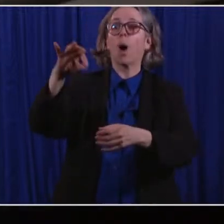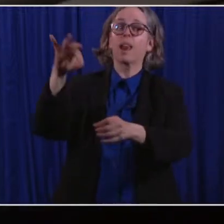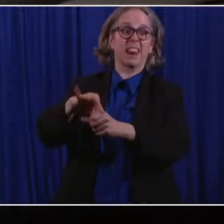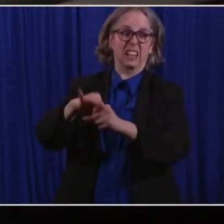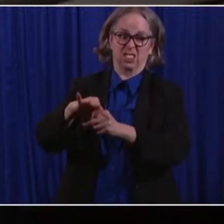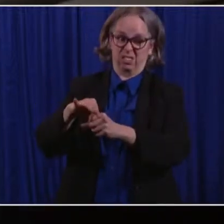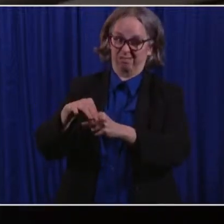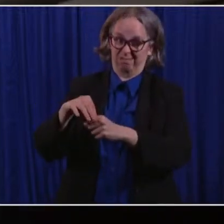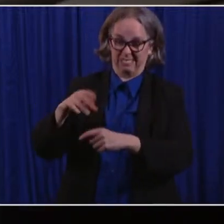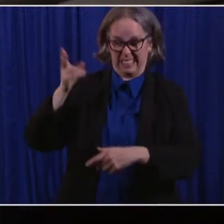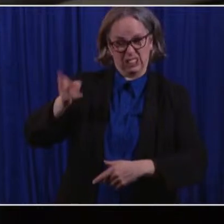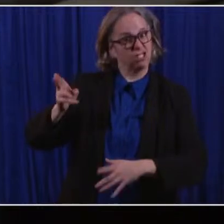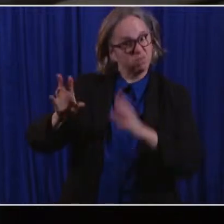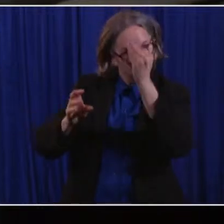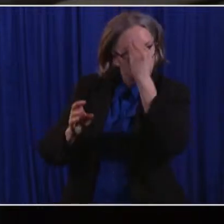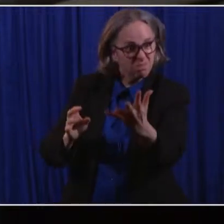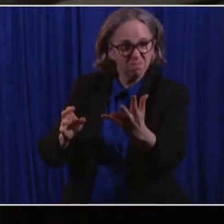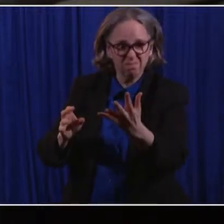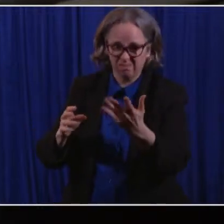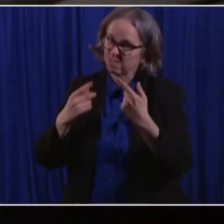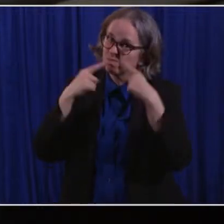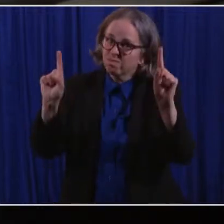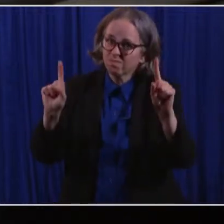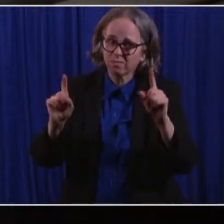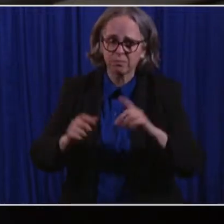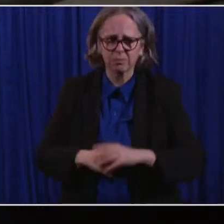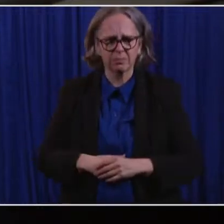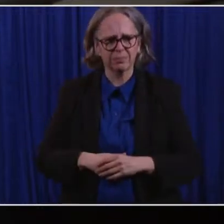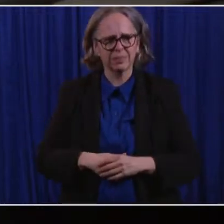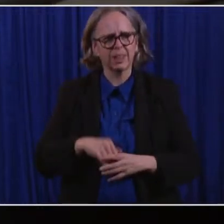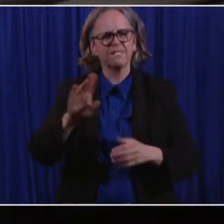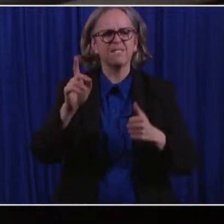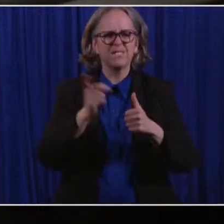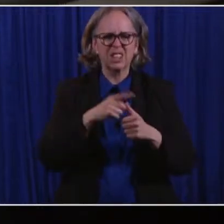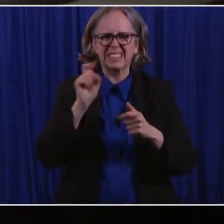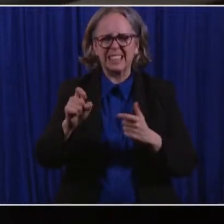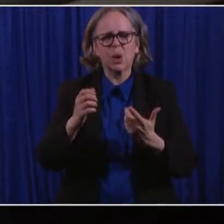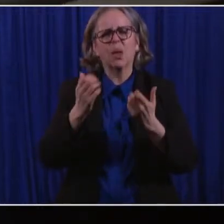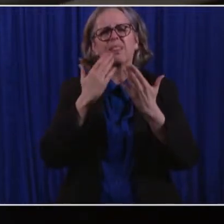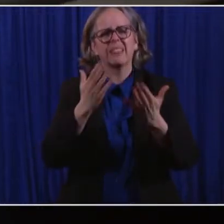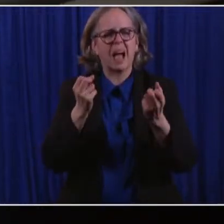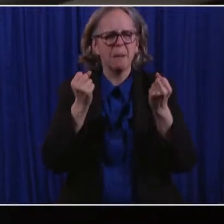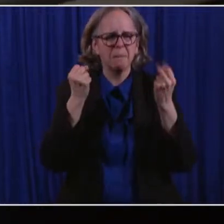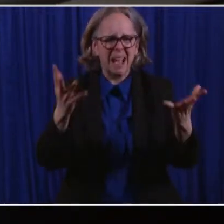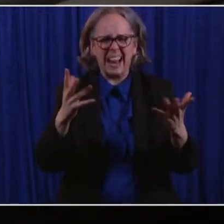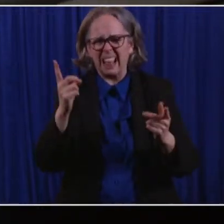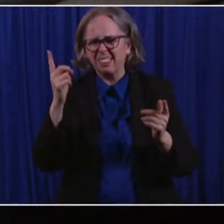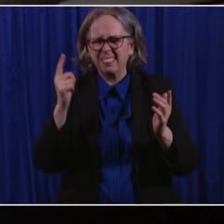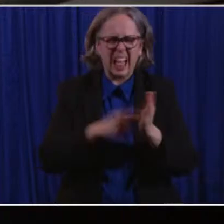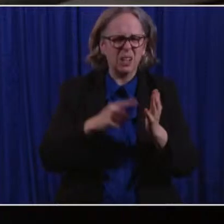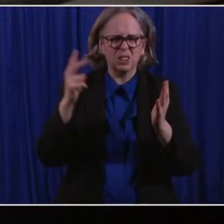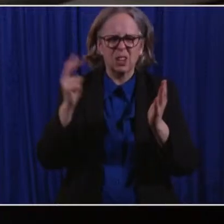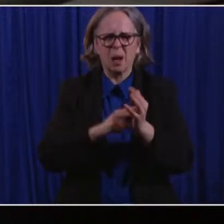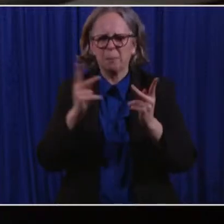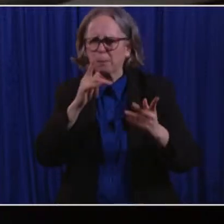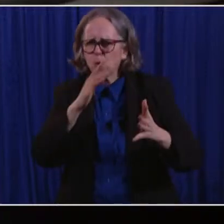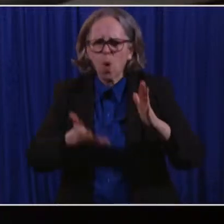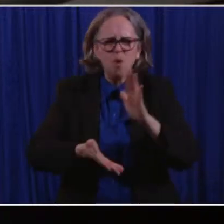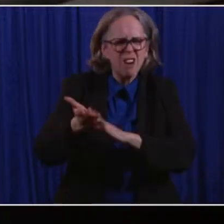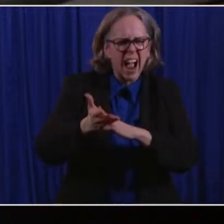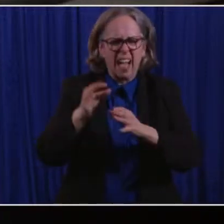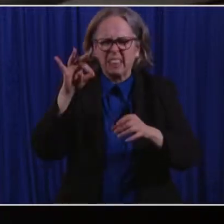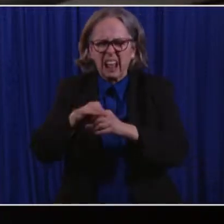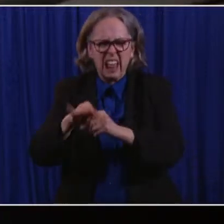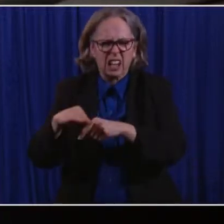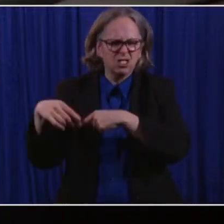I didn't just take a moment to thank the many thousands of elections officials and the many tens of thousands of poll workers